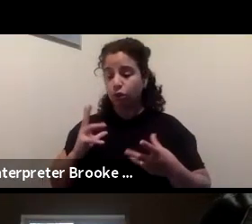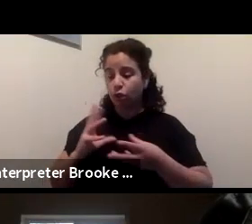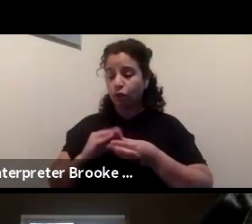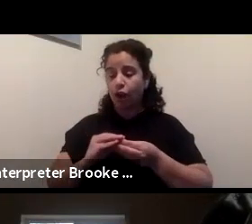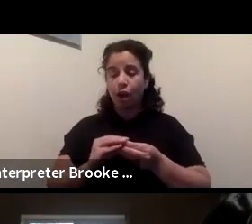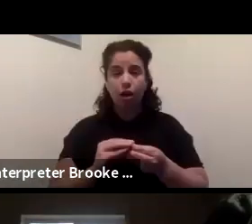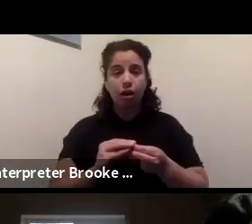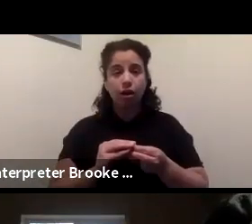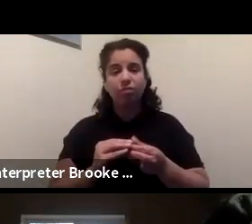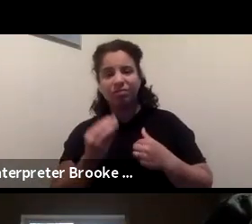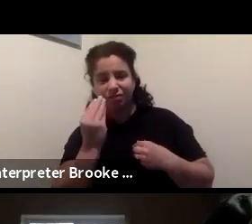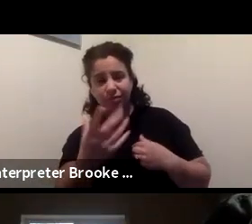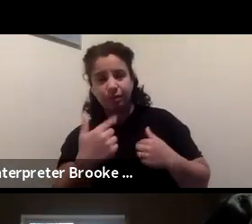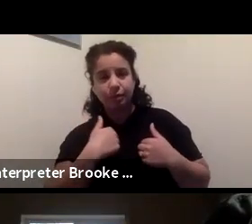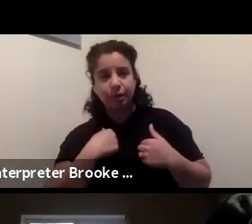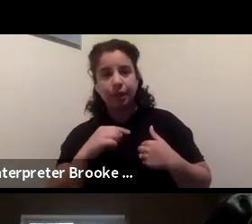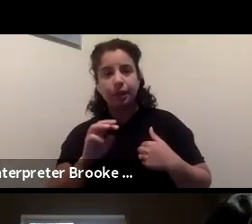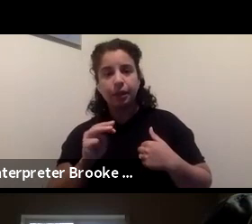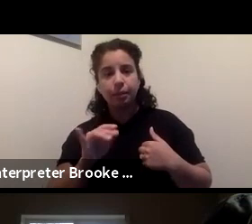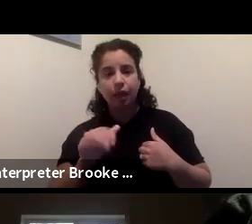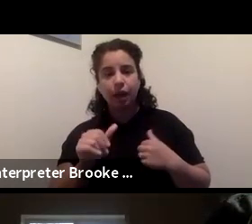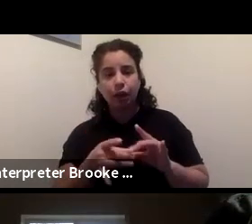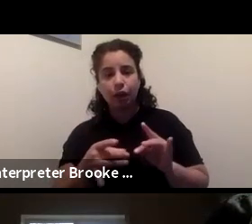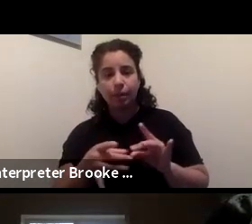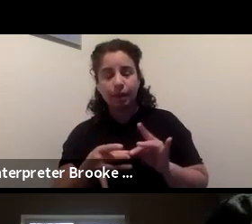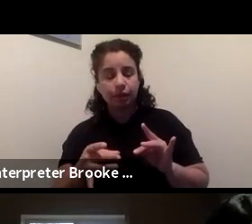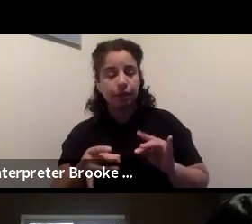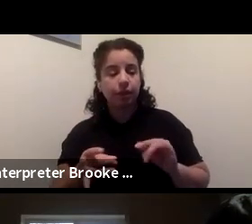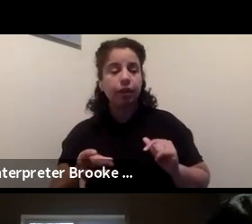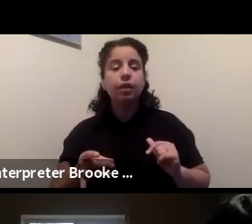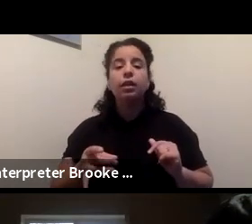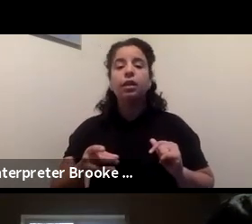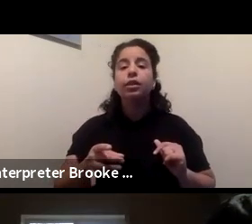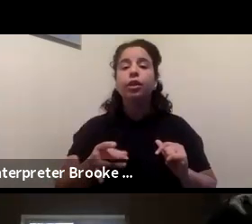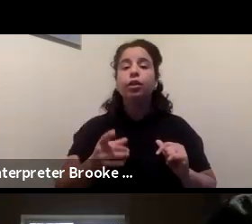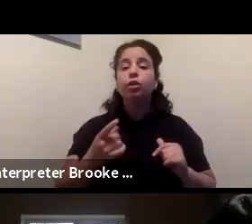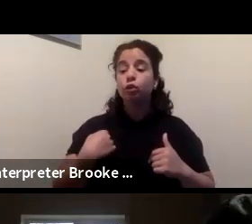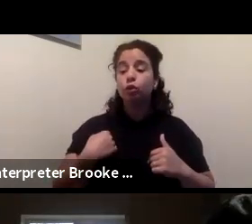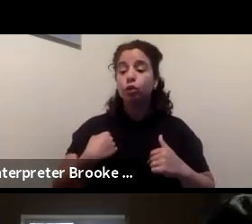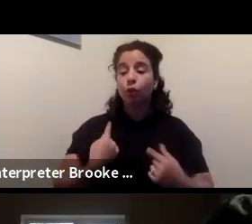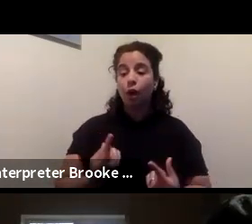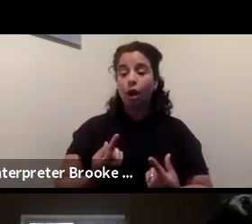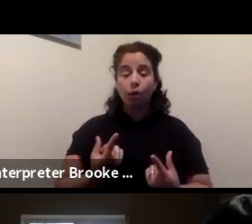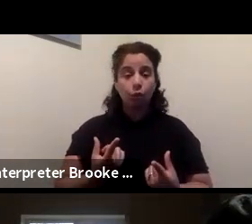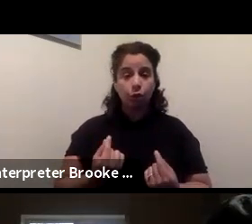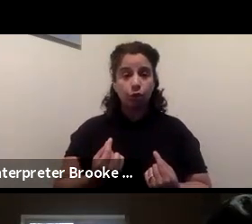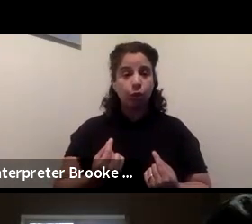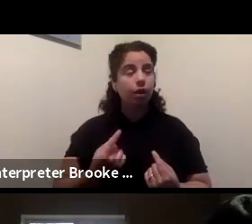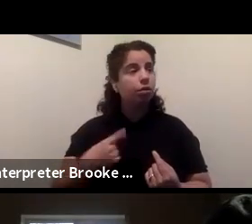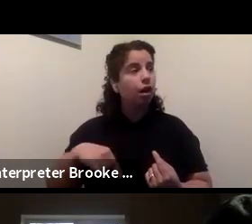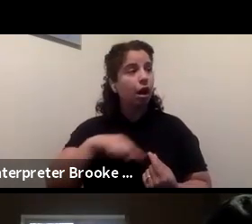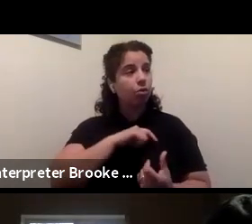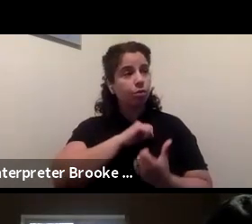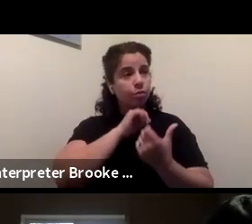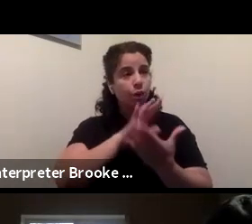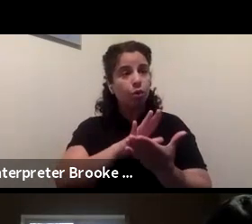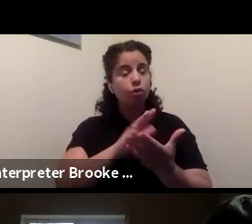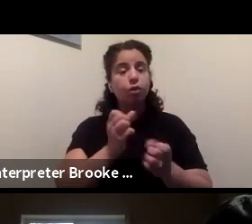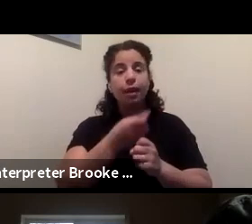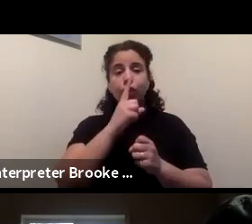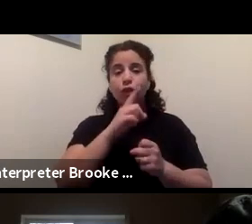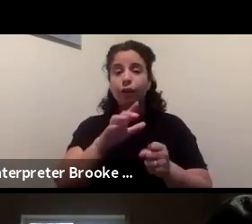been really trying to introduce ways of being embodied and